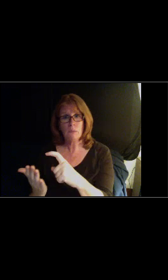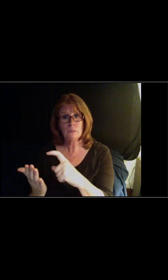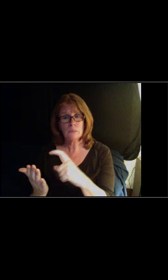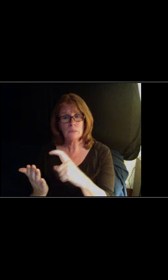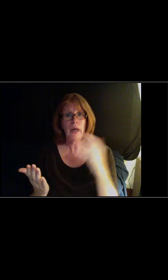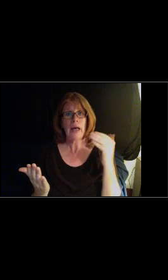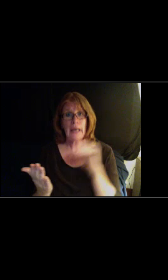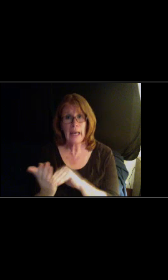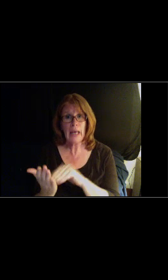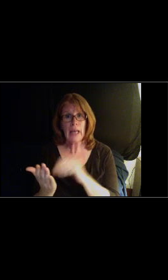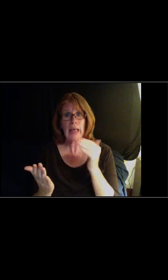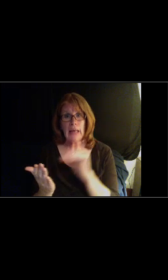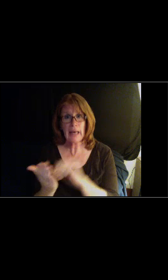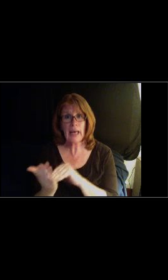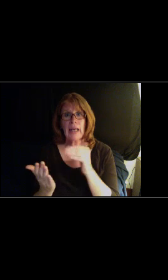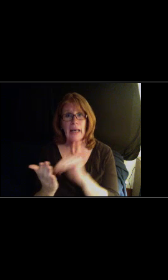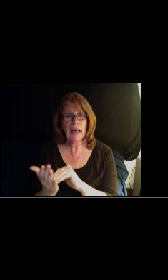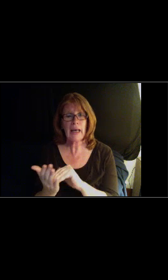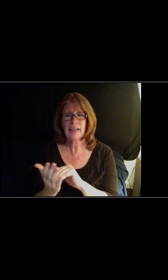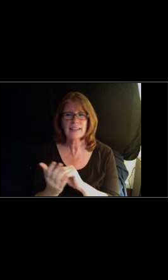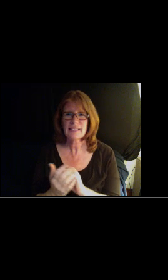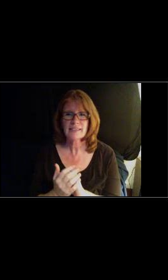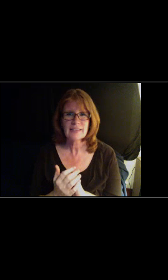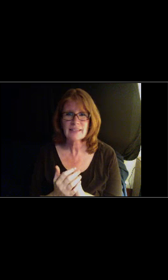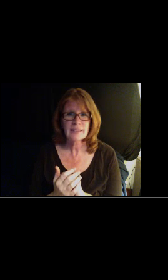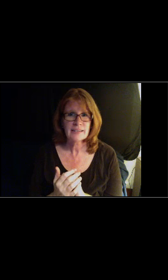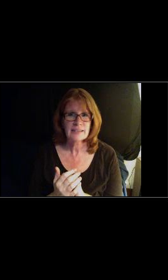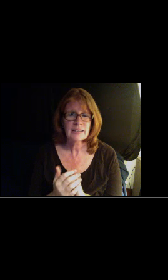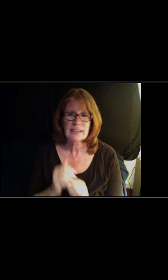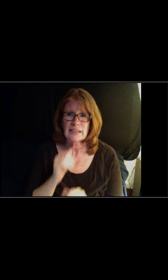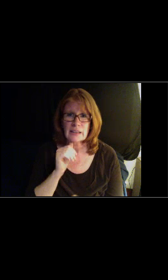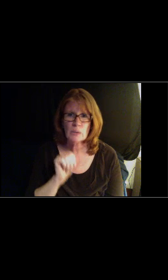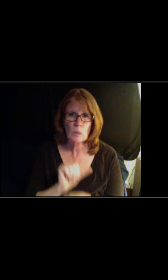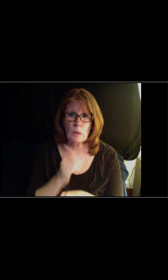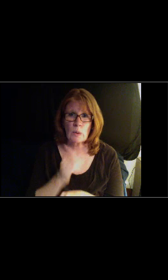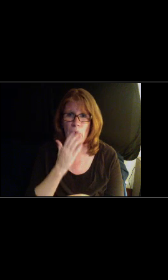So we have these metaphors, these words that we have used repeatedly,